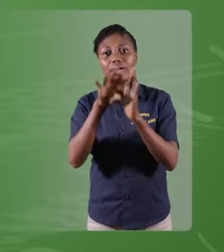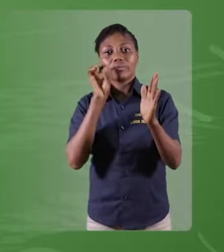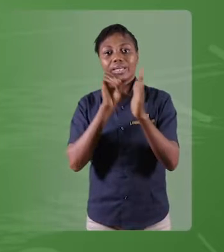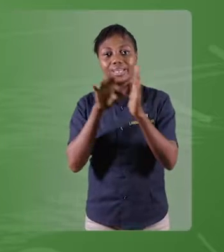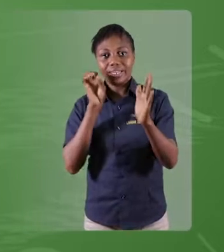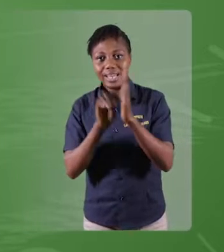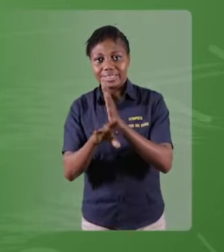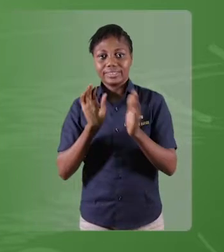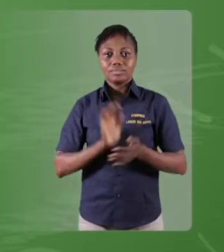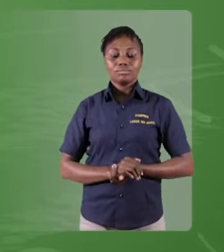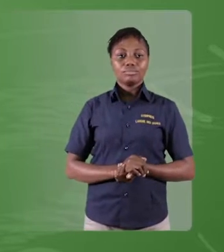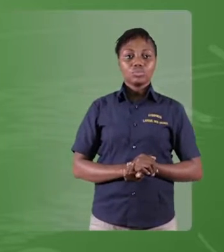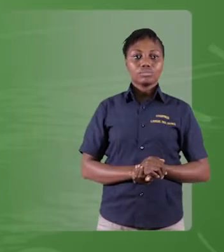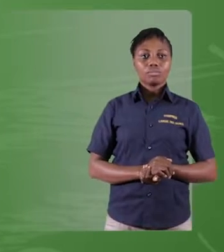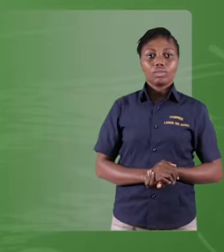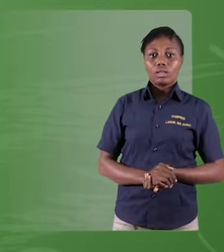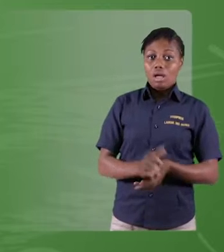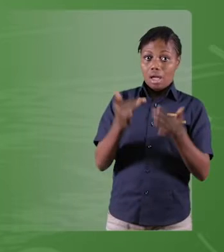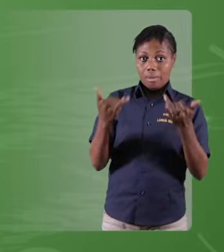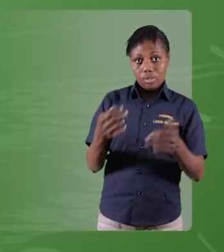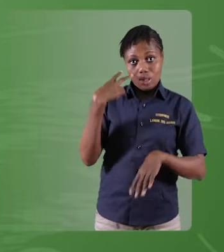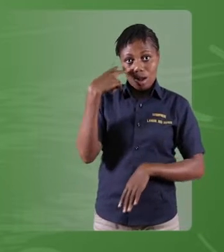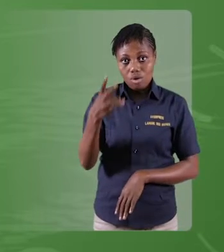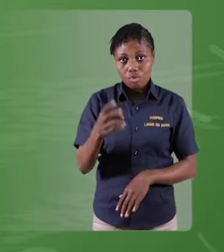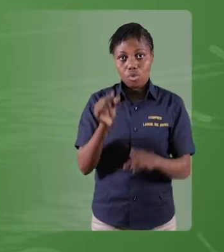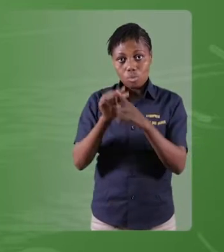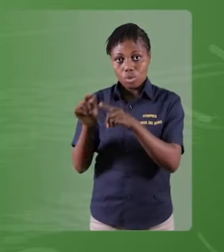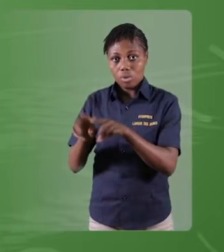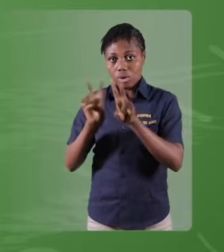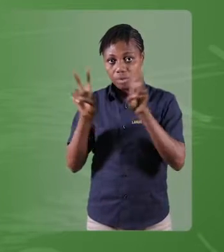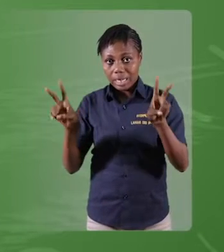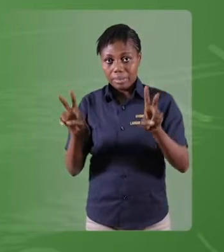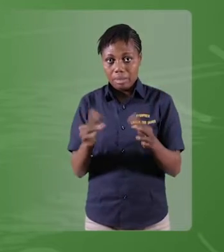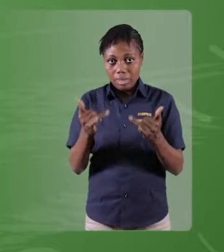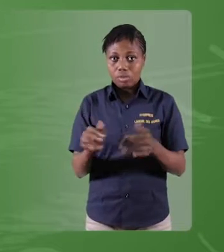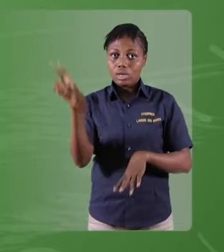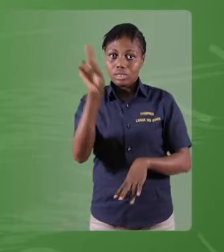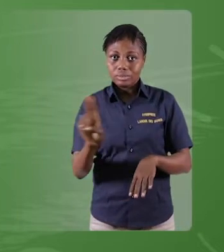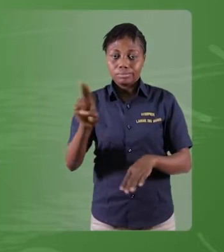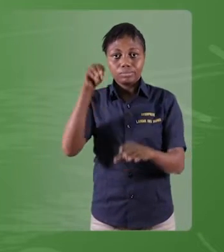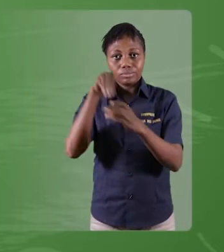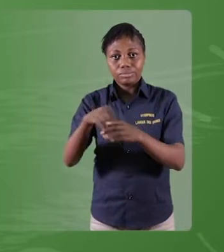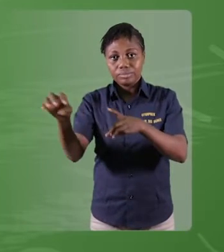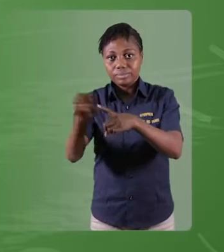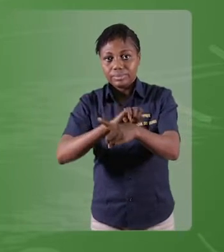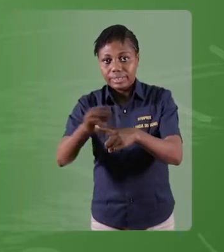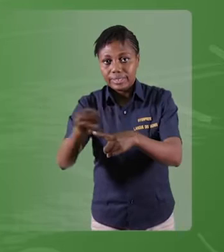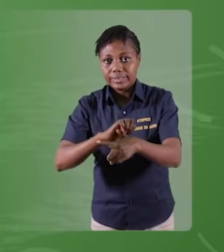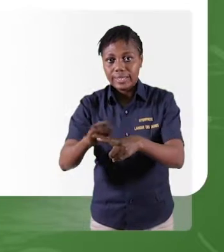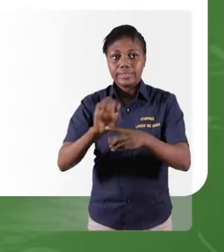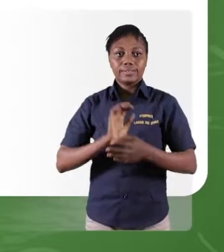lights. Very good. Now that you know the meaning of the different words, let's practice them a little